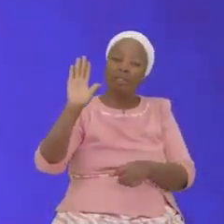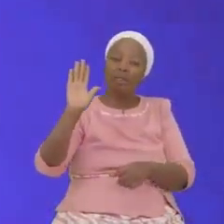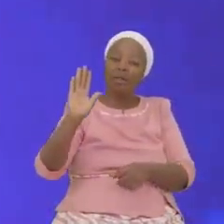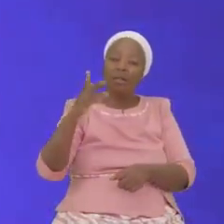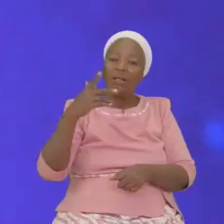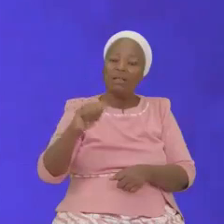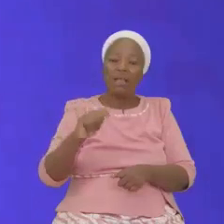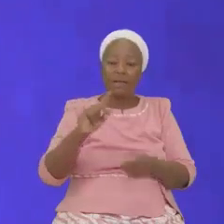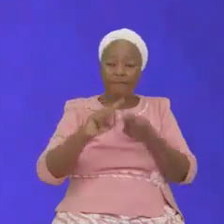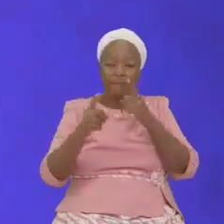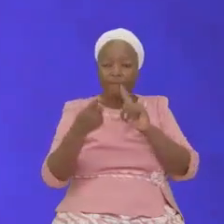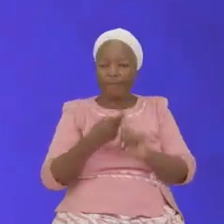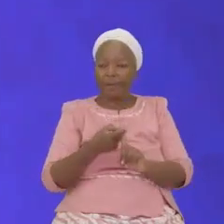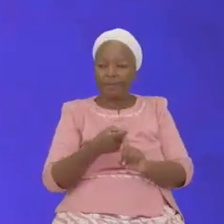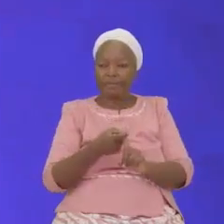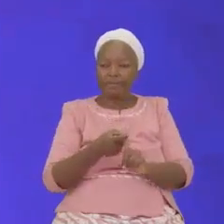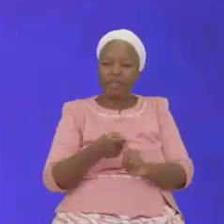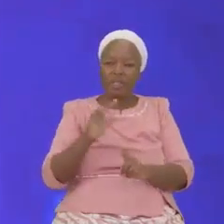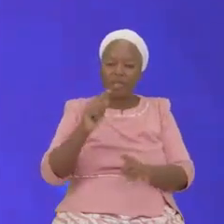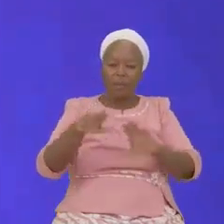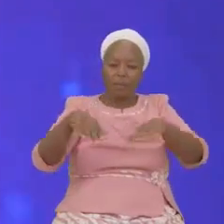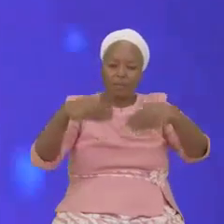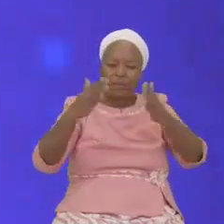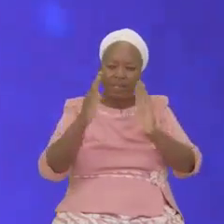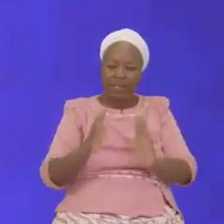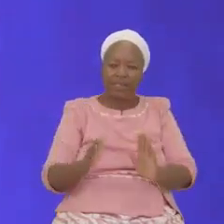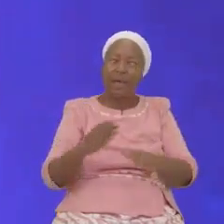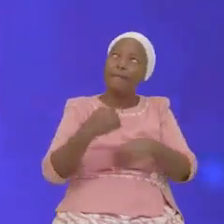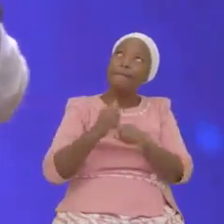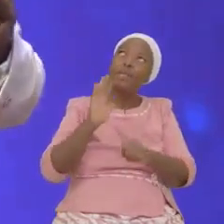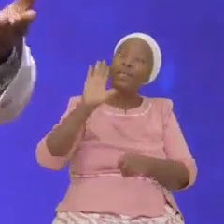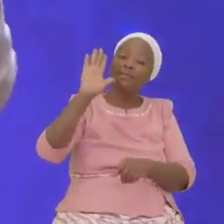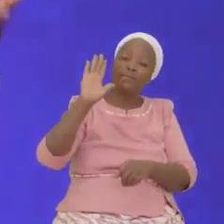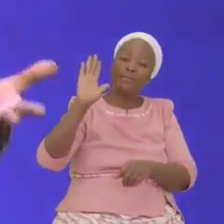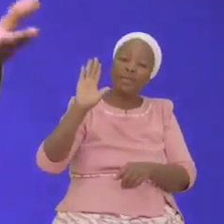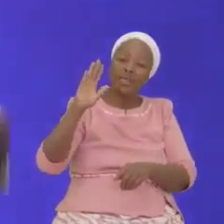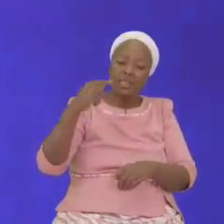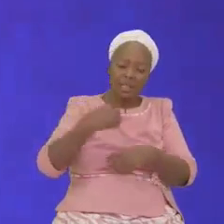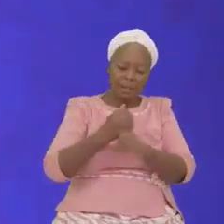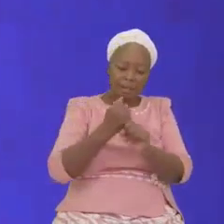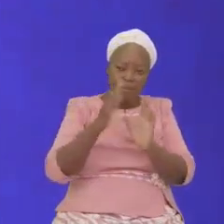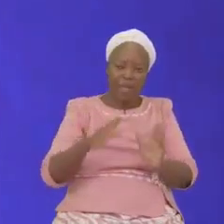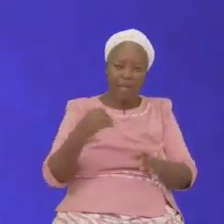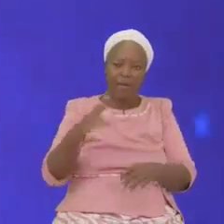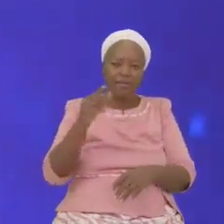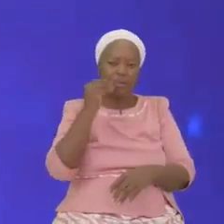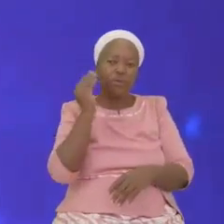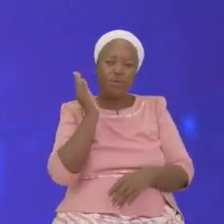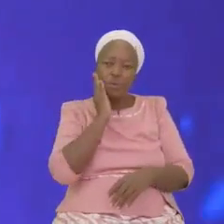the partner, the provider. Make him the maker of the